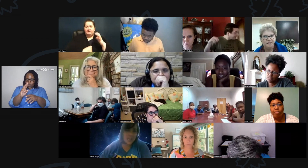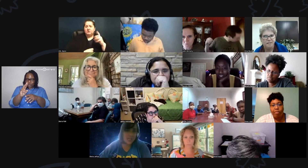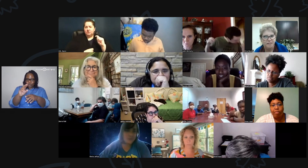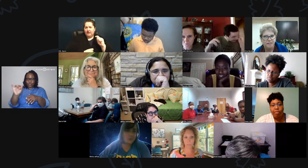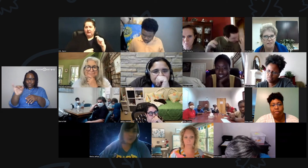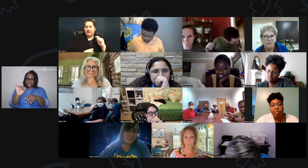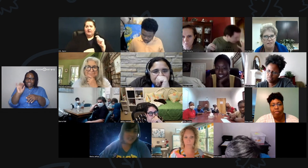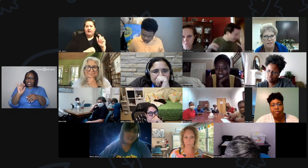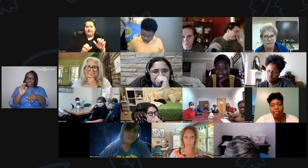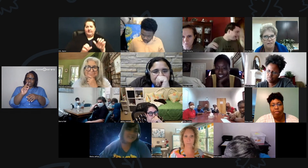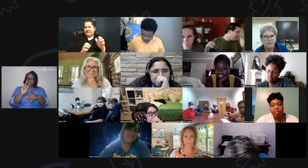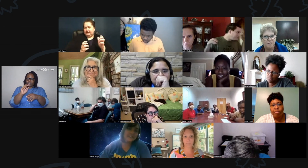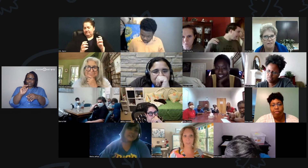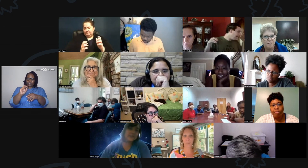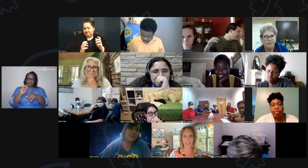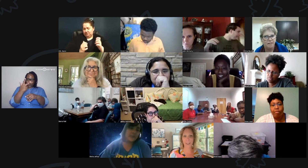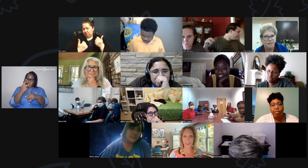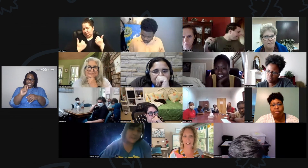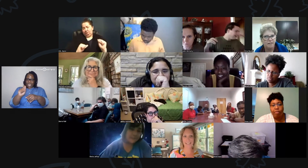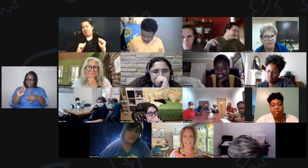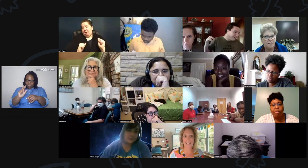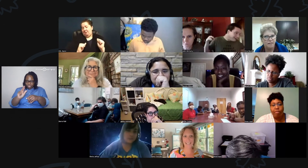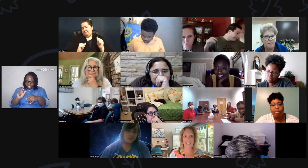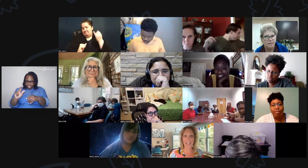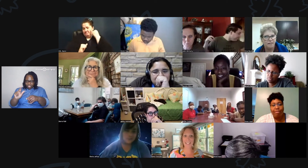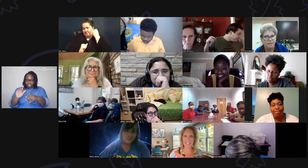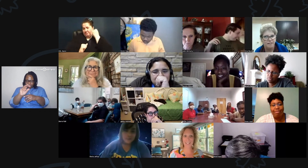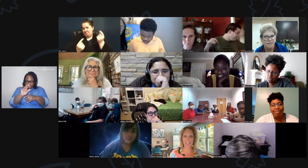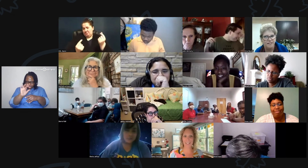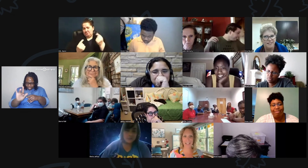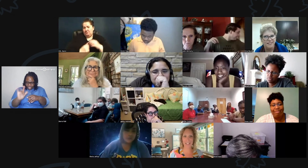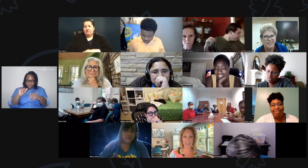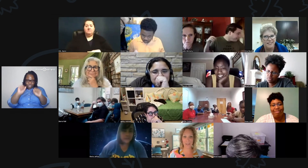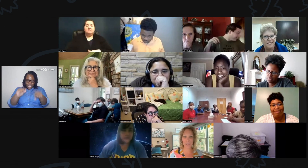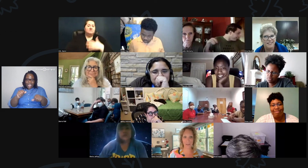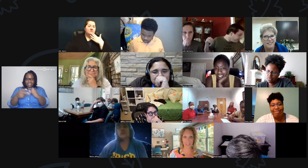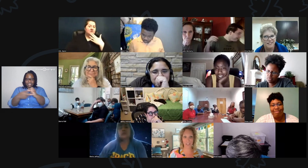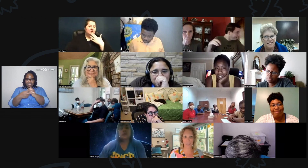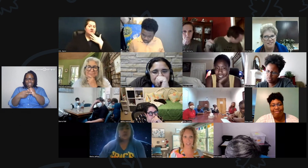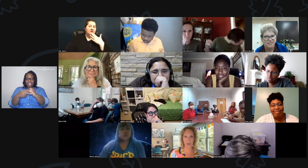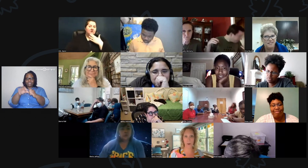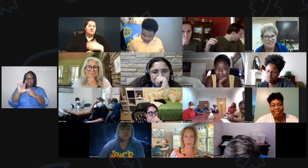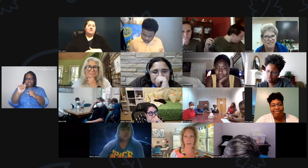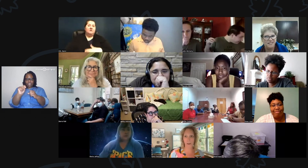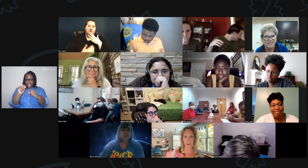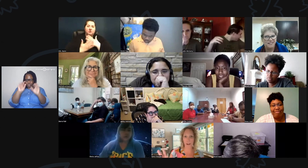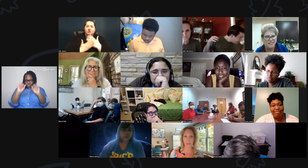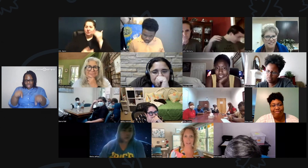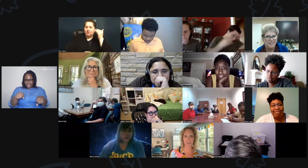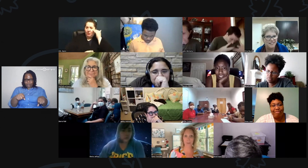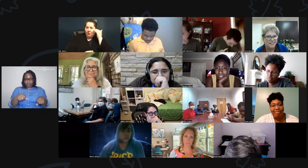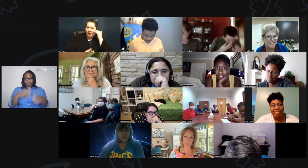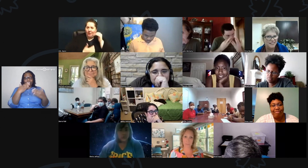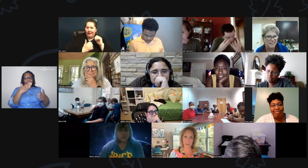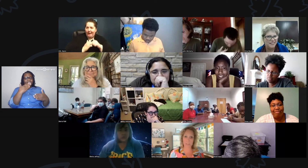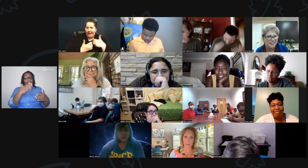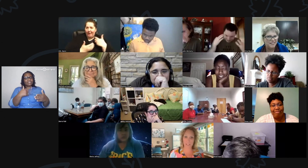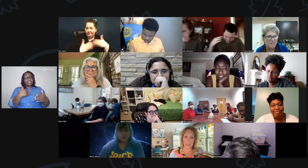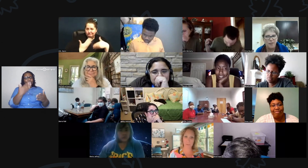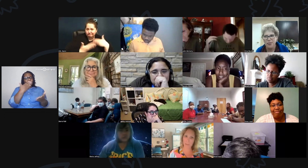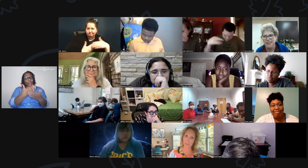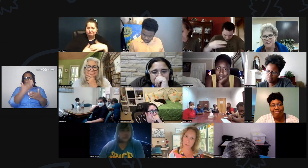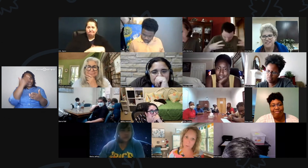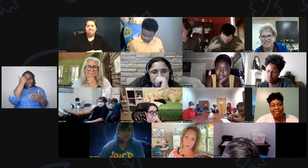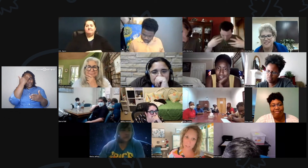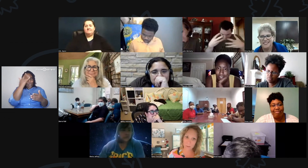just for the heck of it one day, just to see what it would do. That's good. Thank you. It's always good to know how things work. I push buttons all the